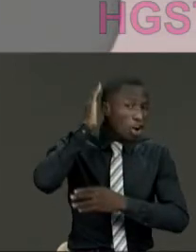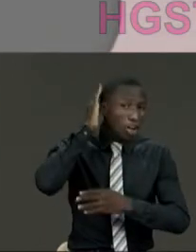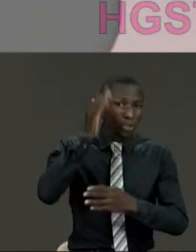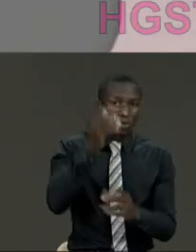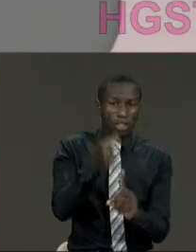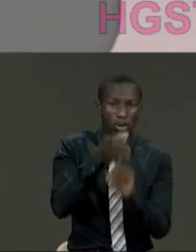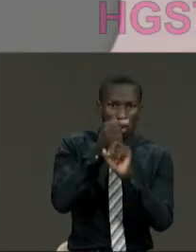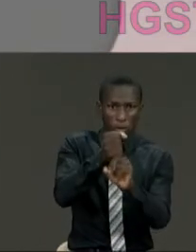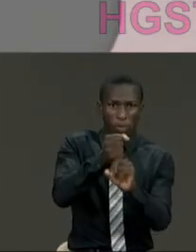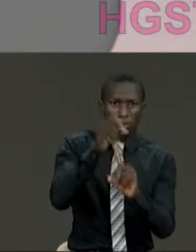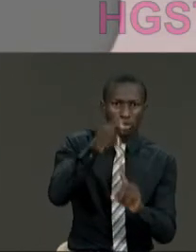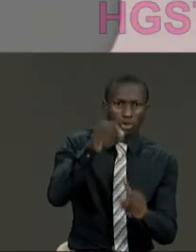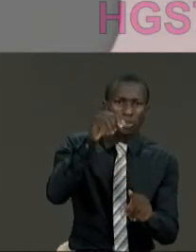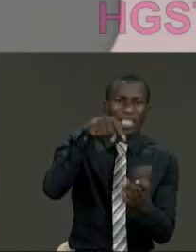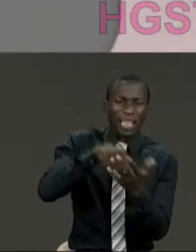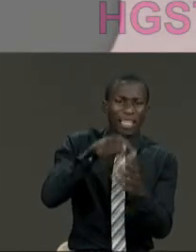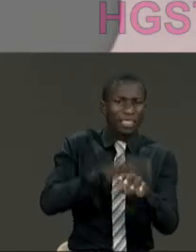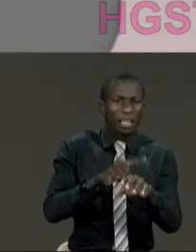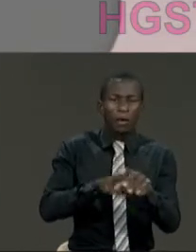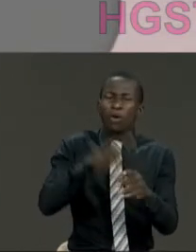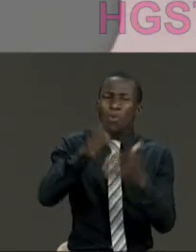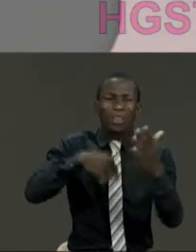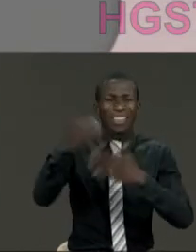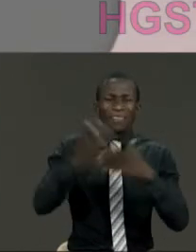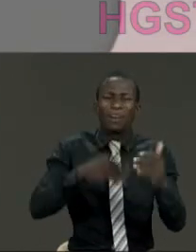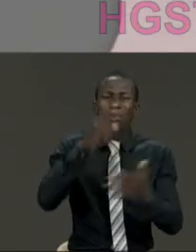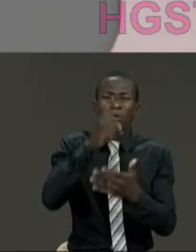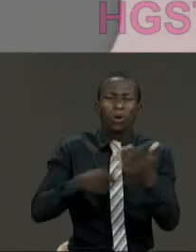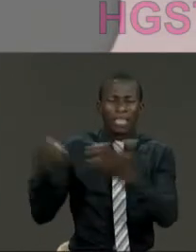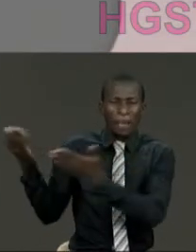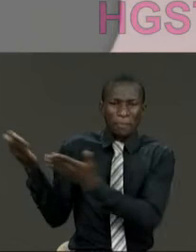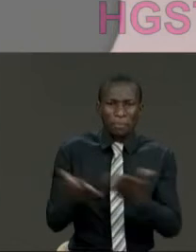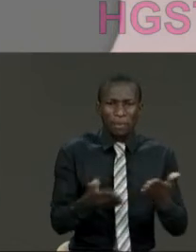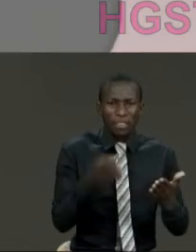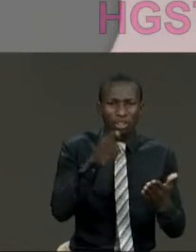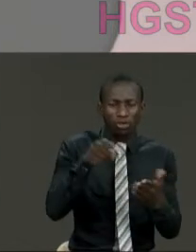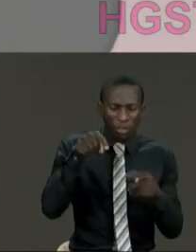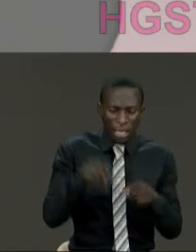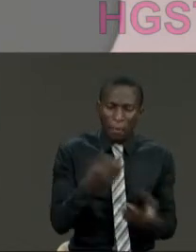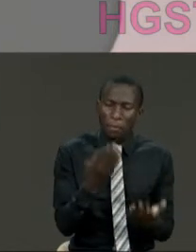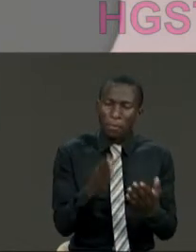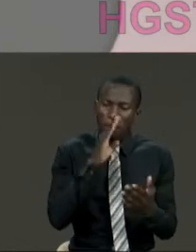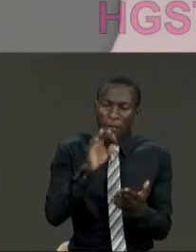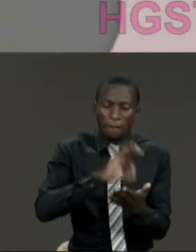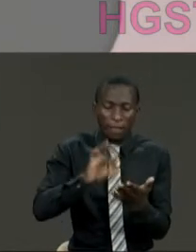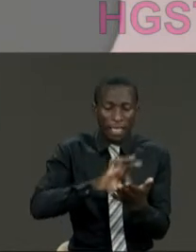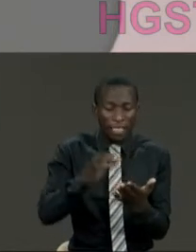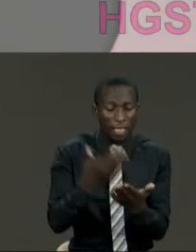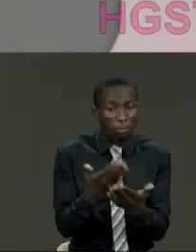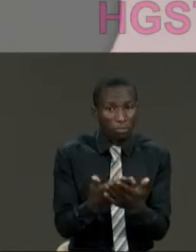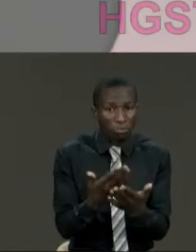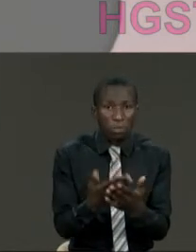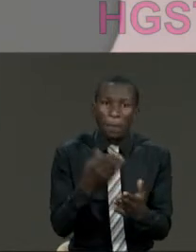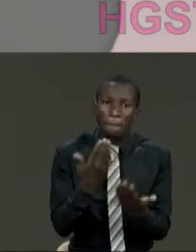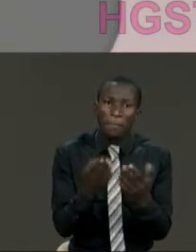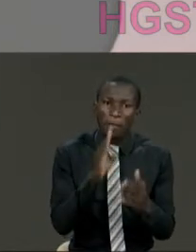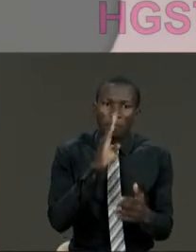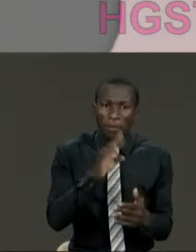season. No matter what has brought you down, whether because of financial mishap, whether because of